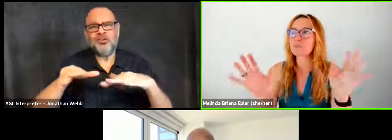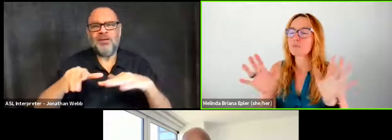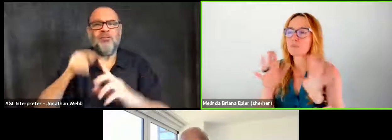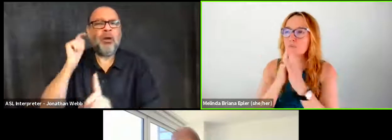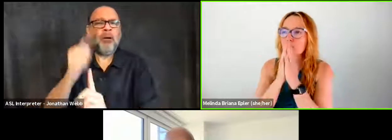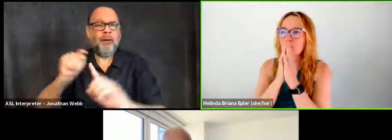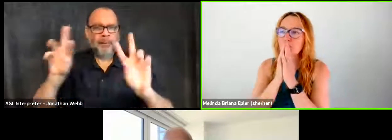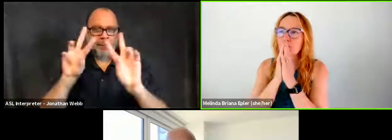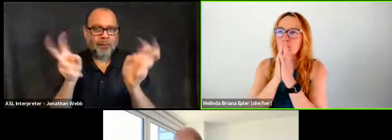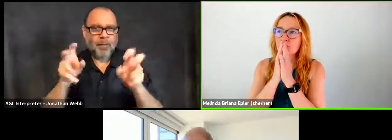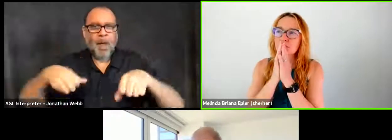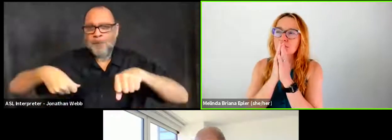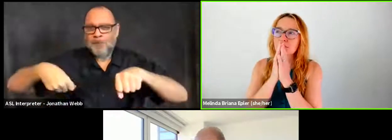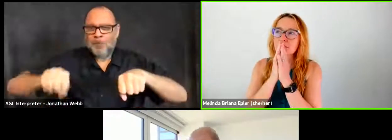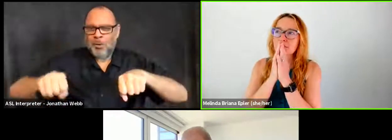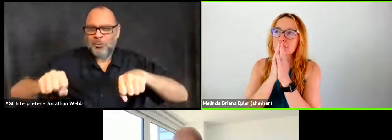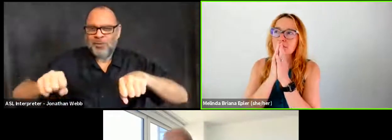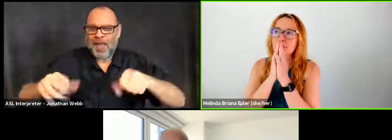maybe actually,